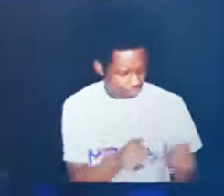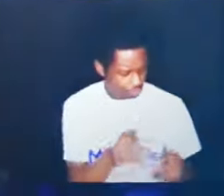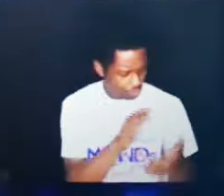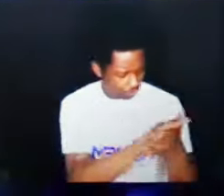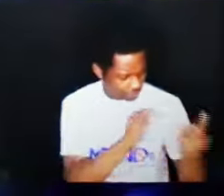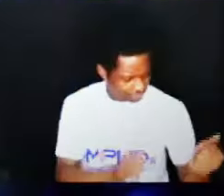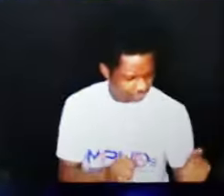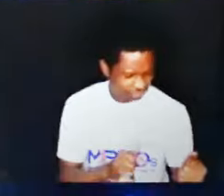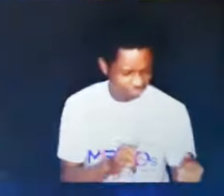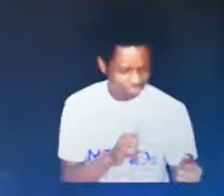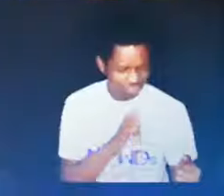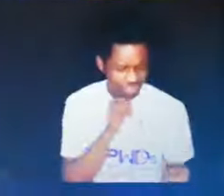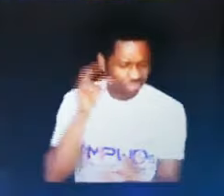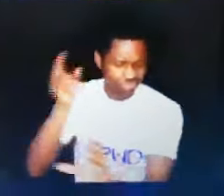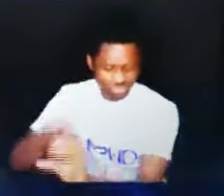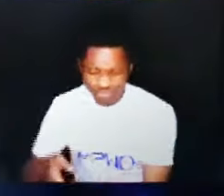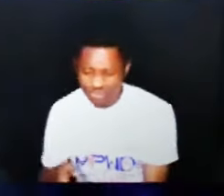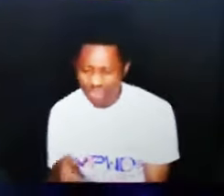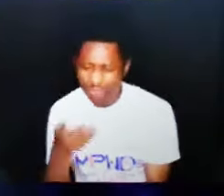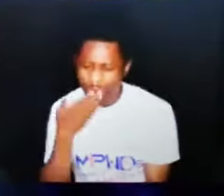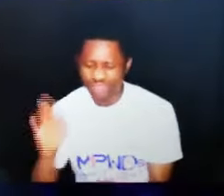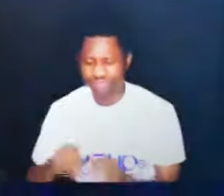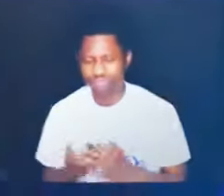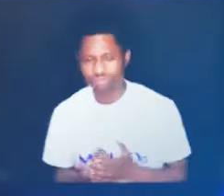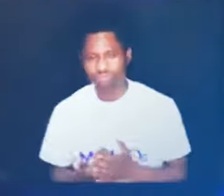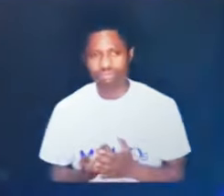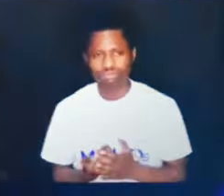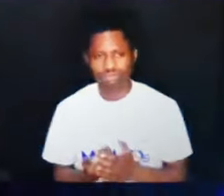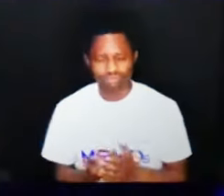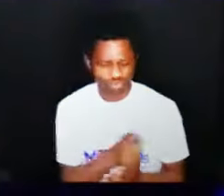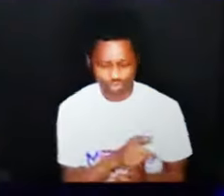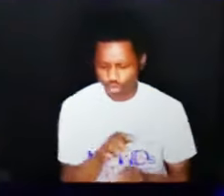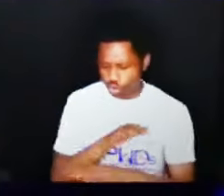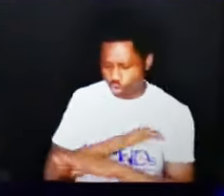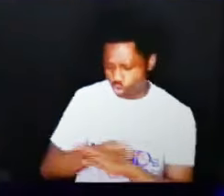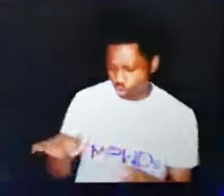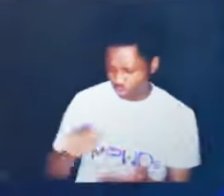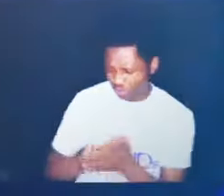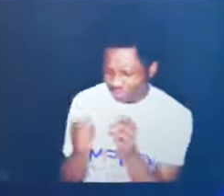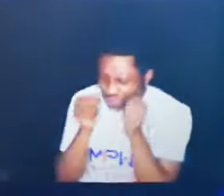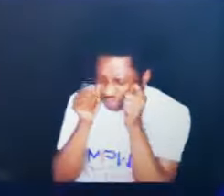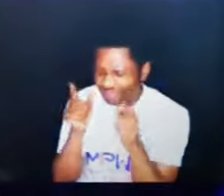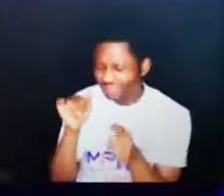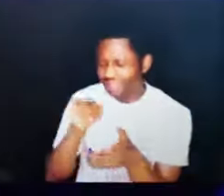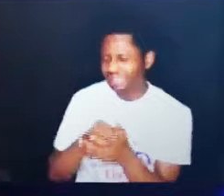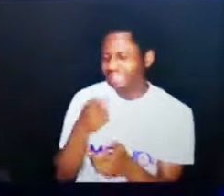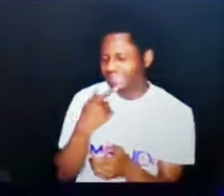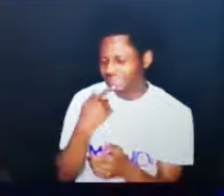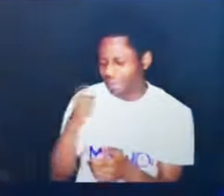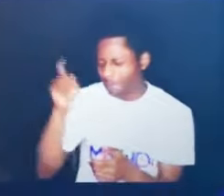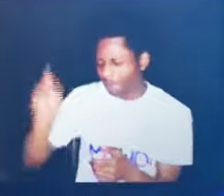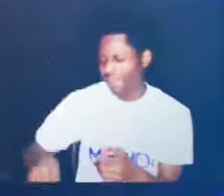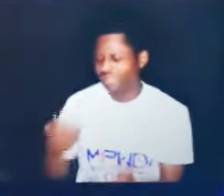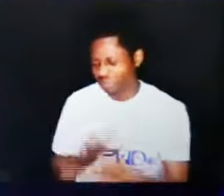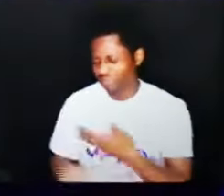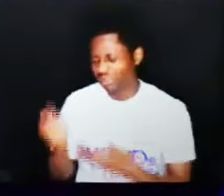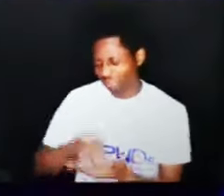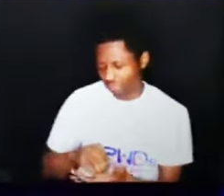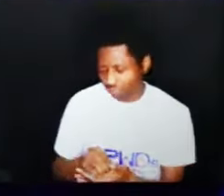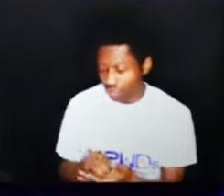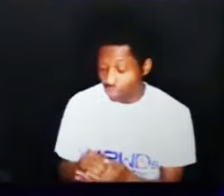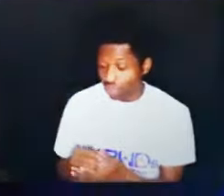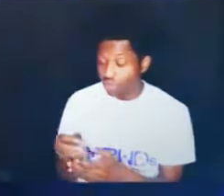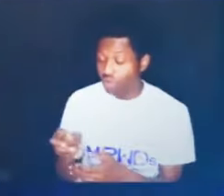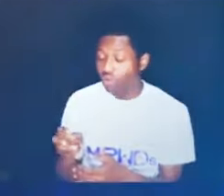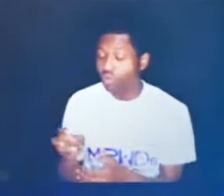my saying, you must be born again. The wind blows wherever it pleases. You hear its sound, but you